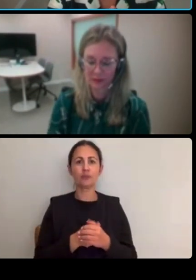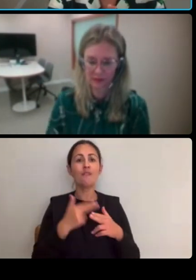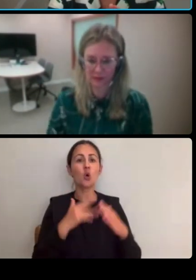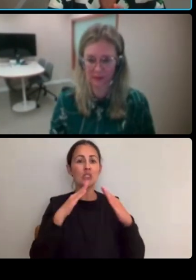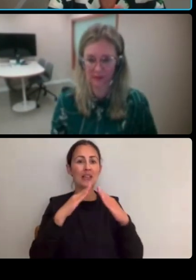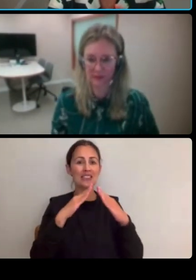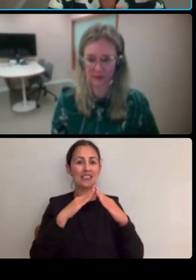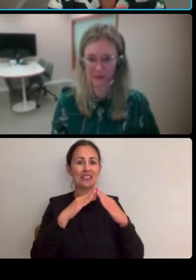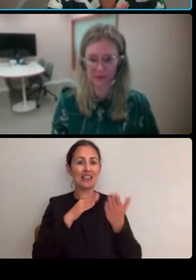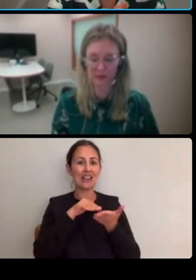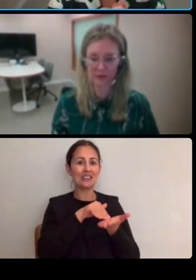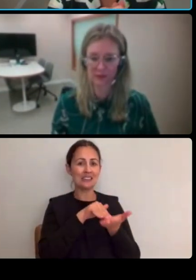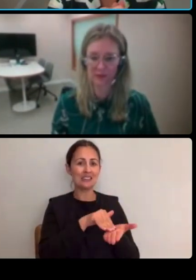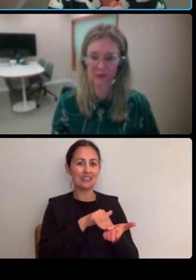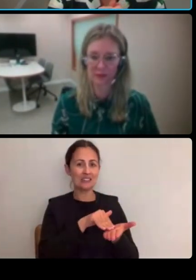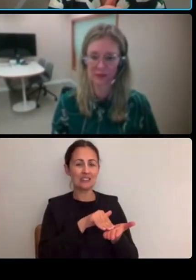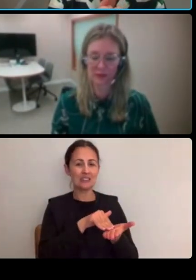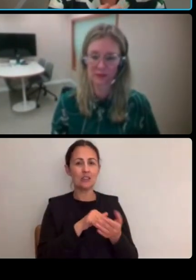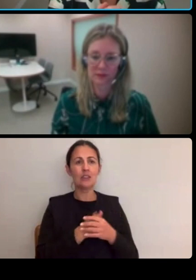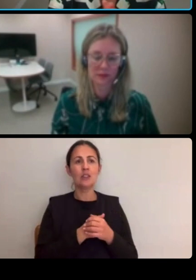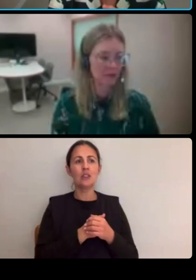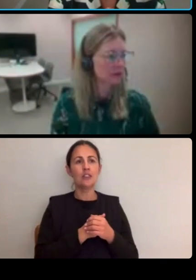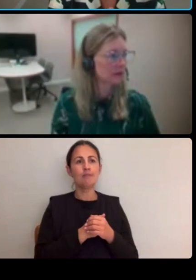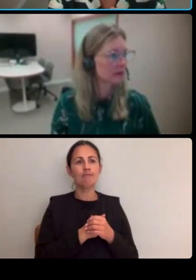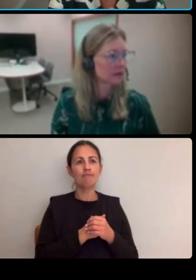domestic assistance, there is